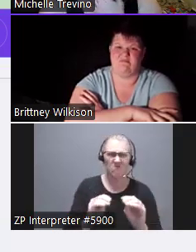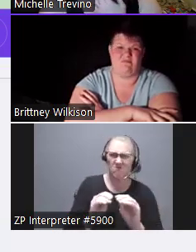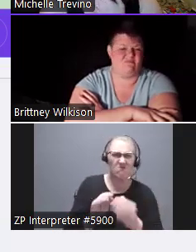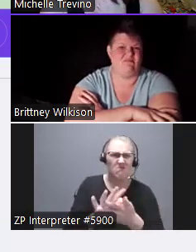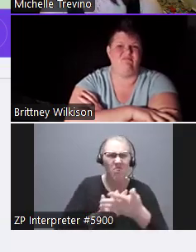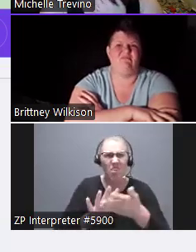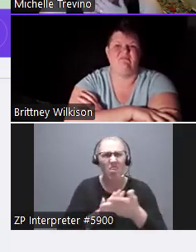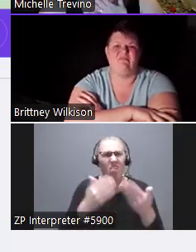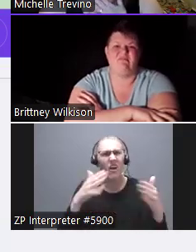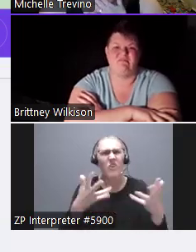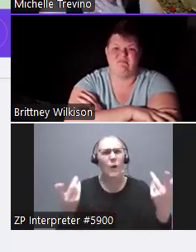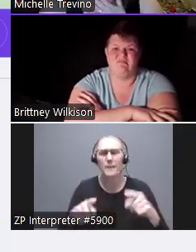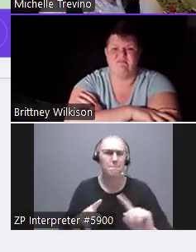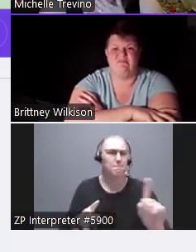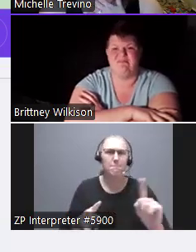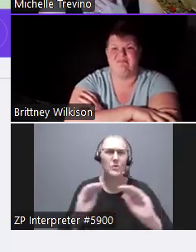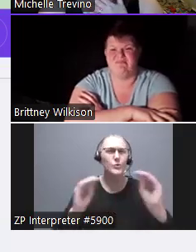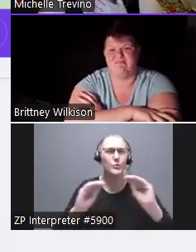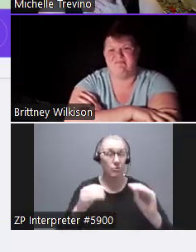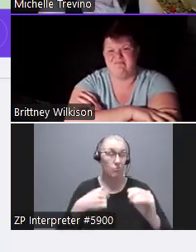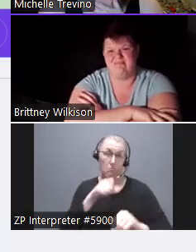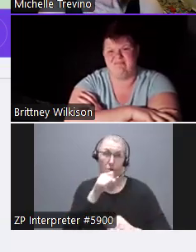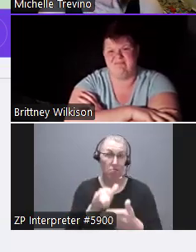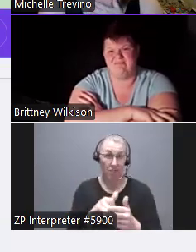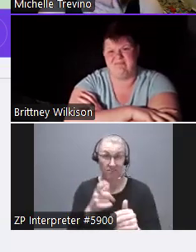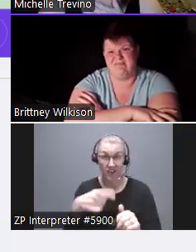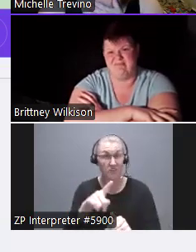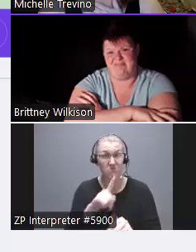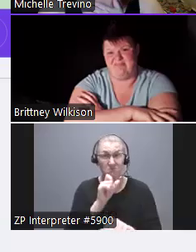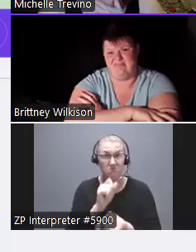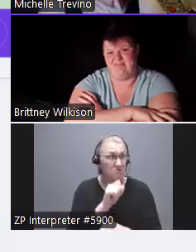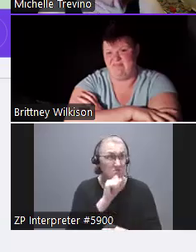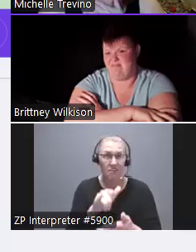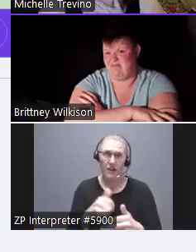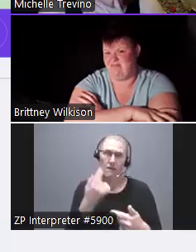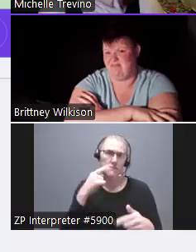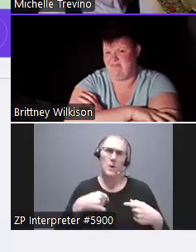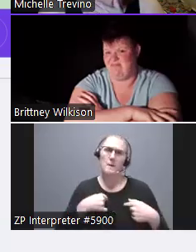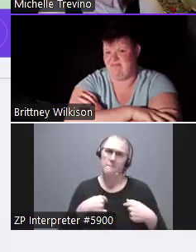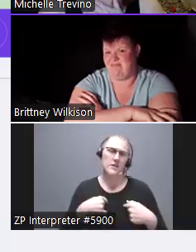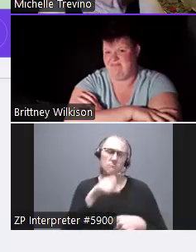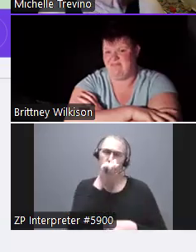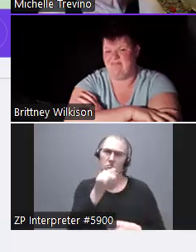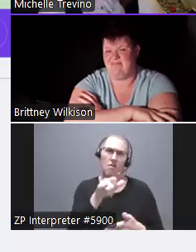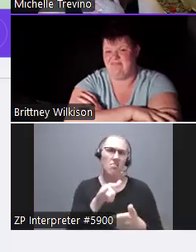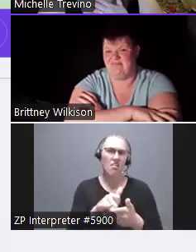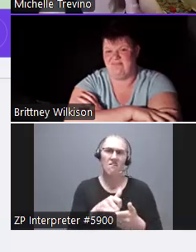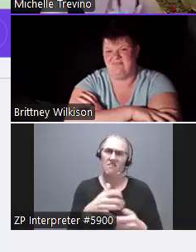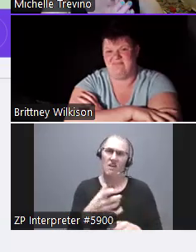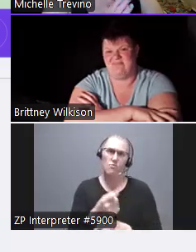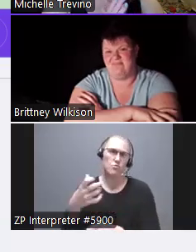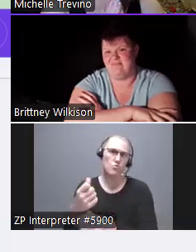Okay. So I love that. I don't know about y'all, but for me, that is a win win. Okay. So here